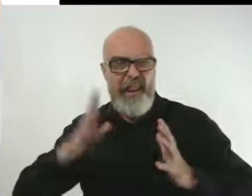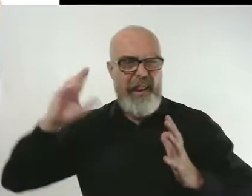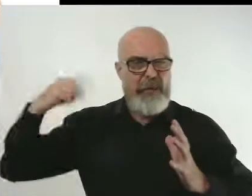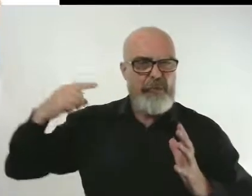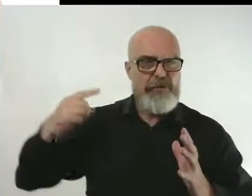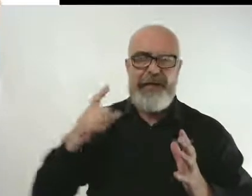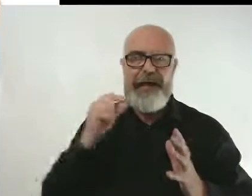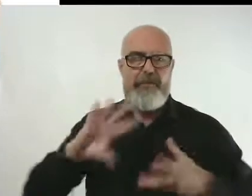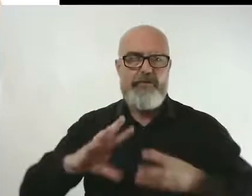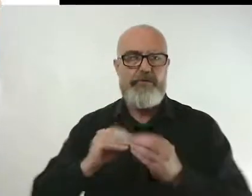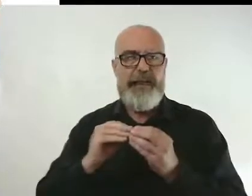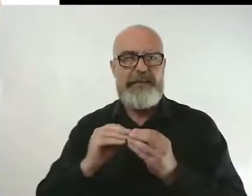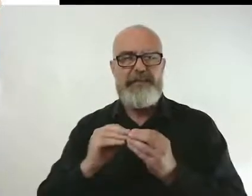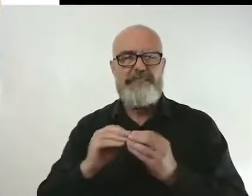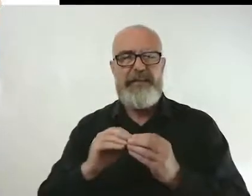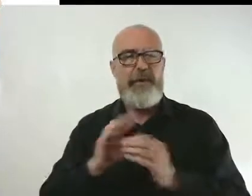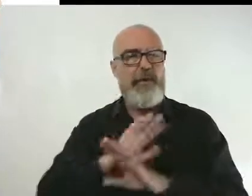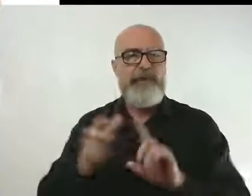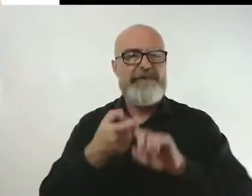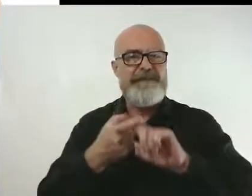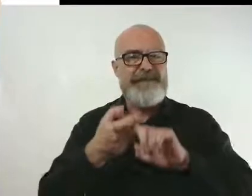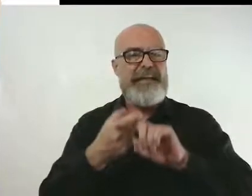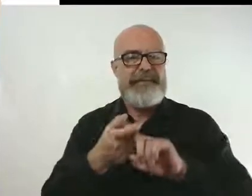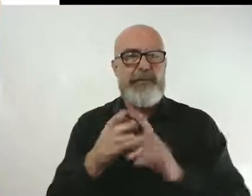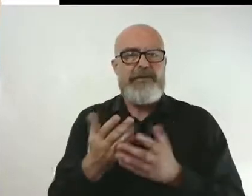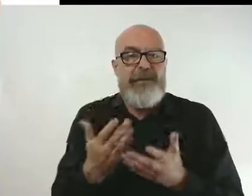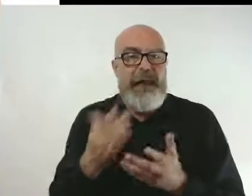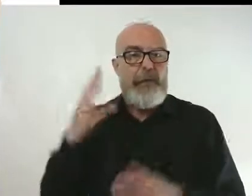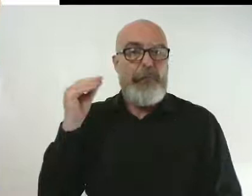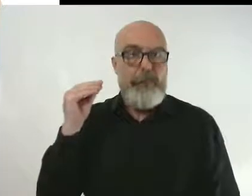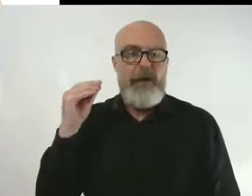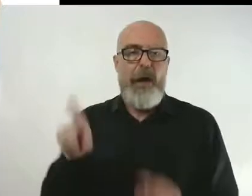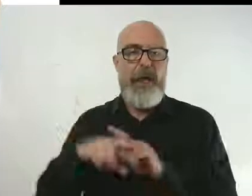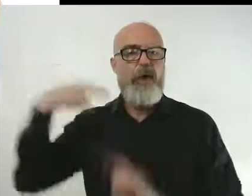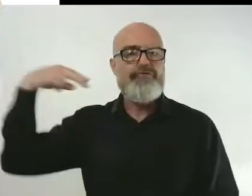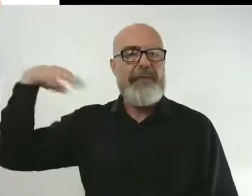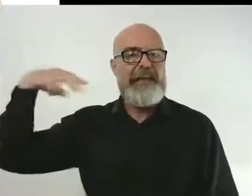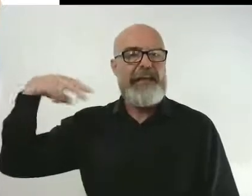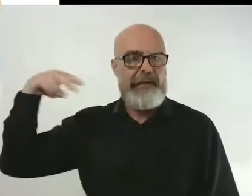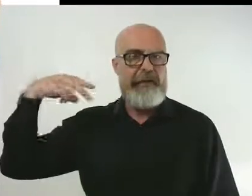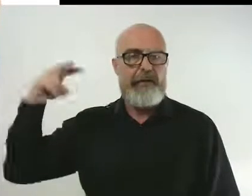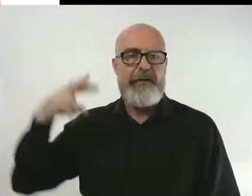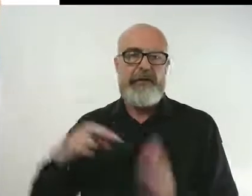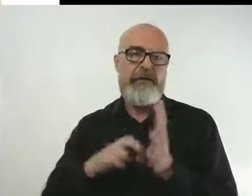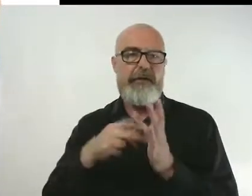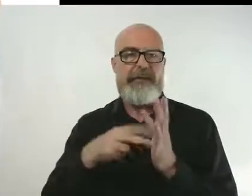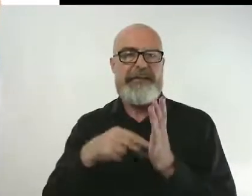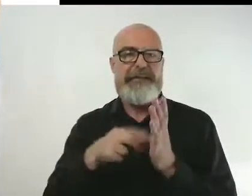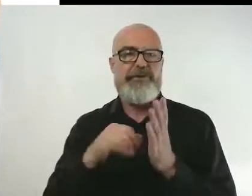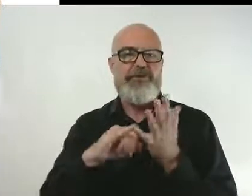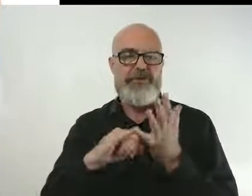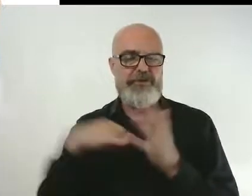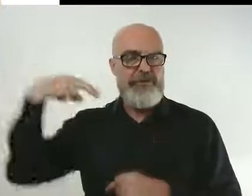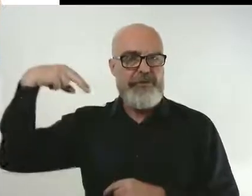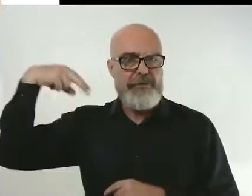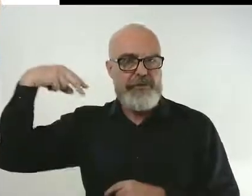Short-term exposure to loud noise can also cause a temporary change in hearing or a ringing in your ears, which